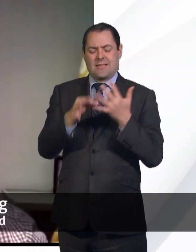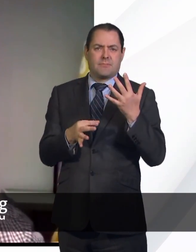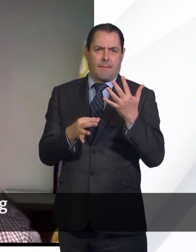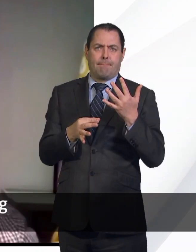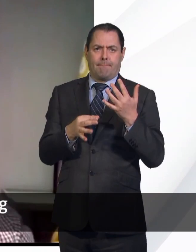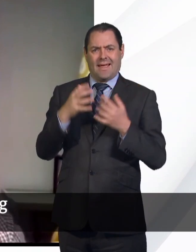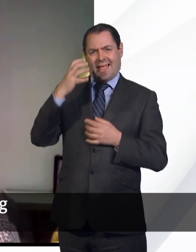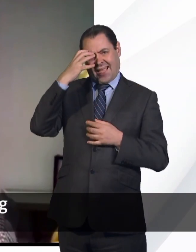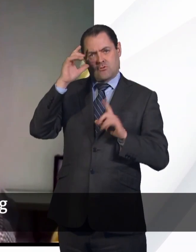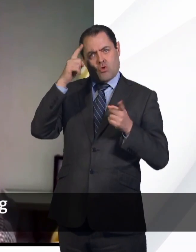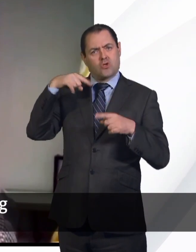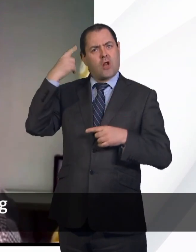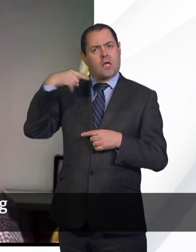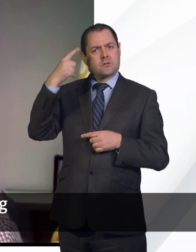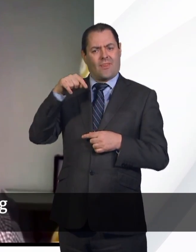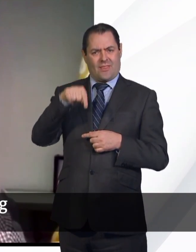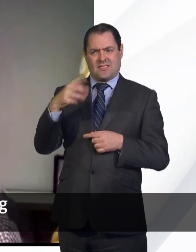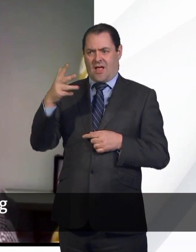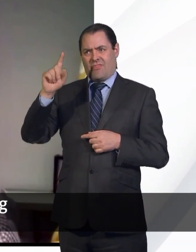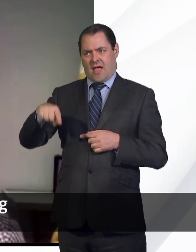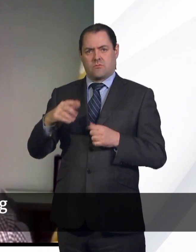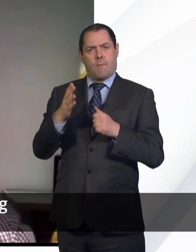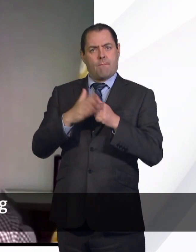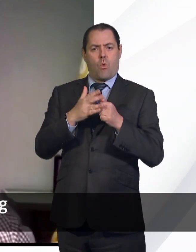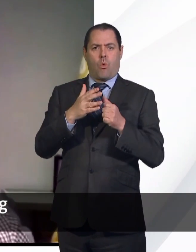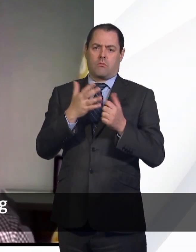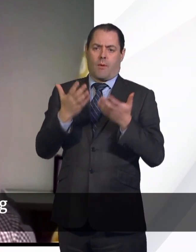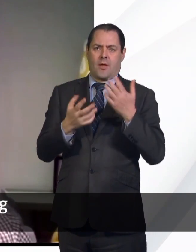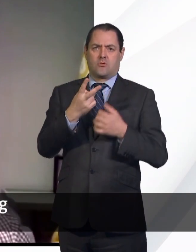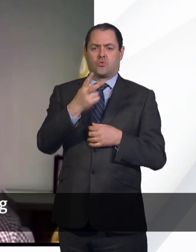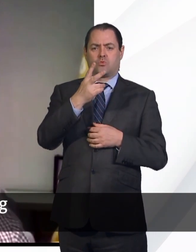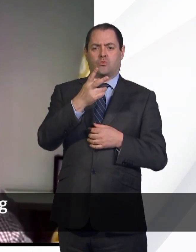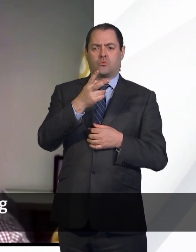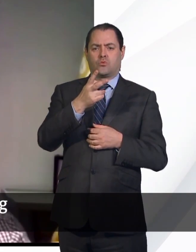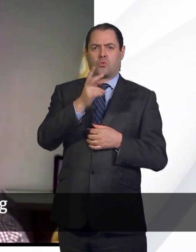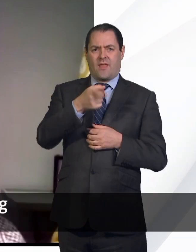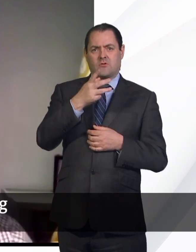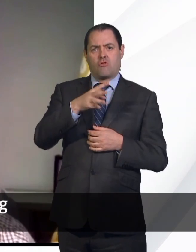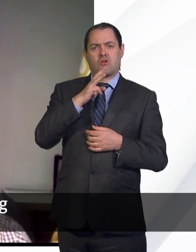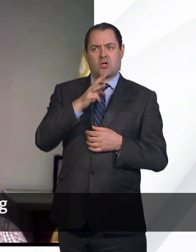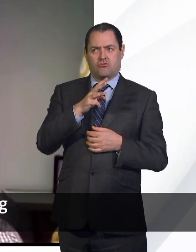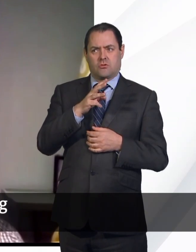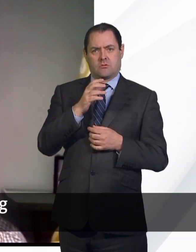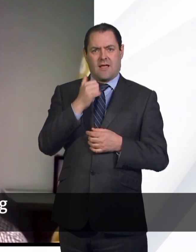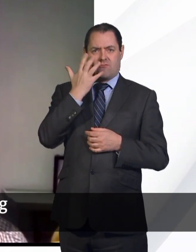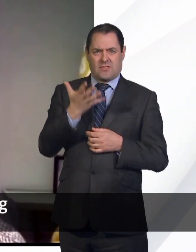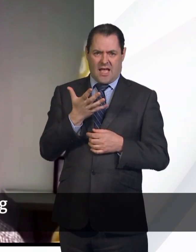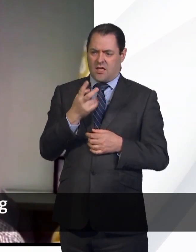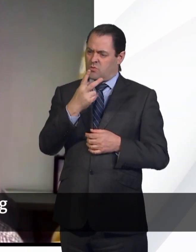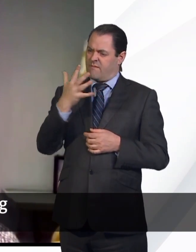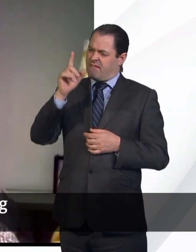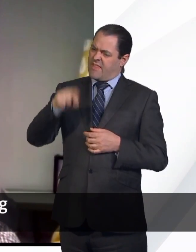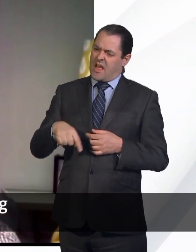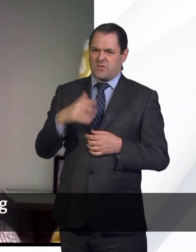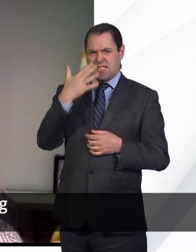College London, which is obviously much higher than the official 2,300 a day. 25,000 contact tracers sounds like a lot, but given